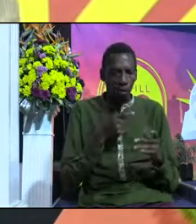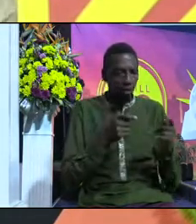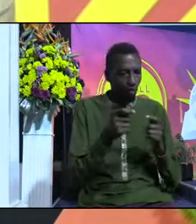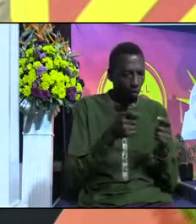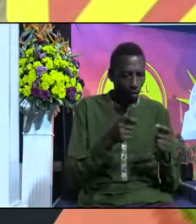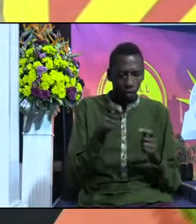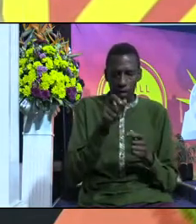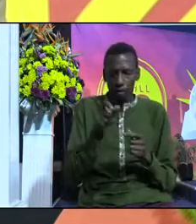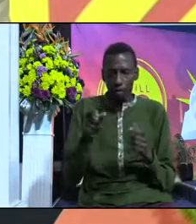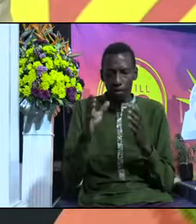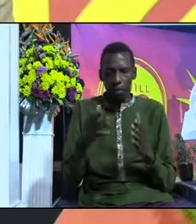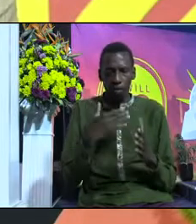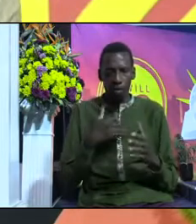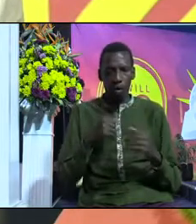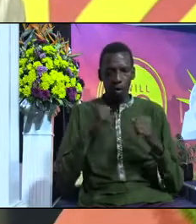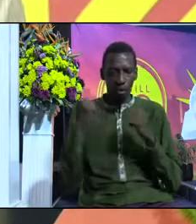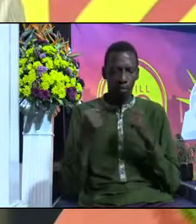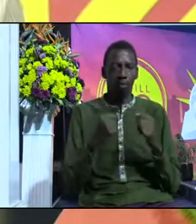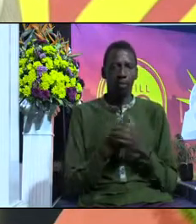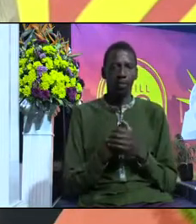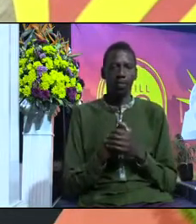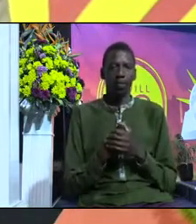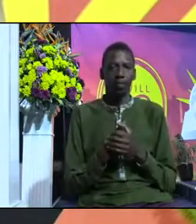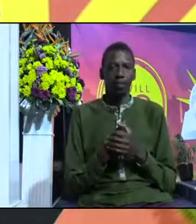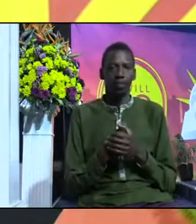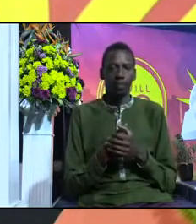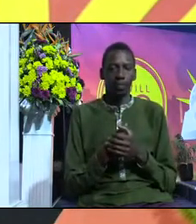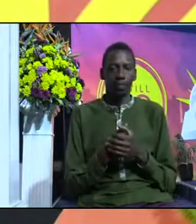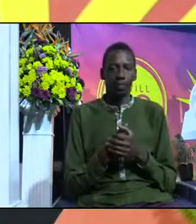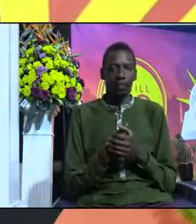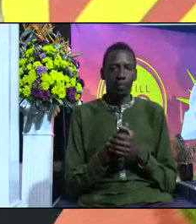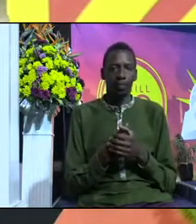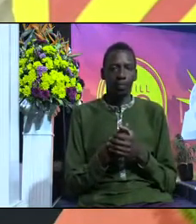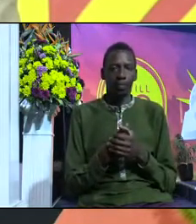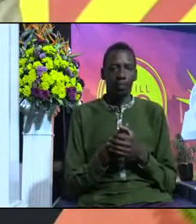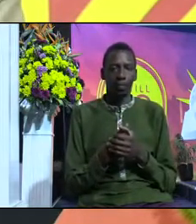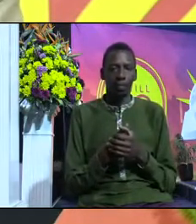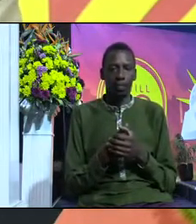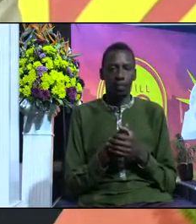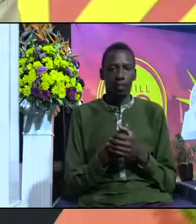control. And when we stop majoring in